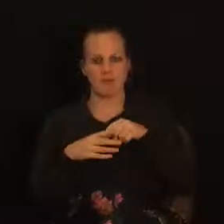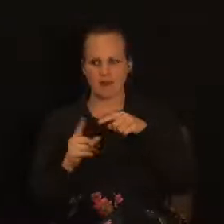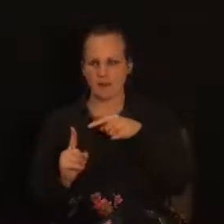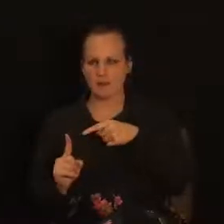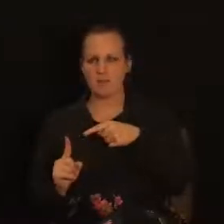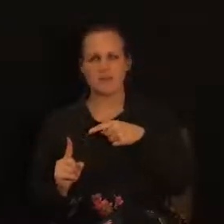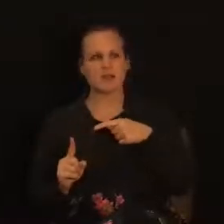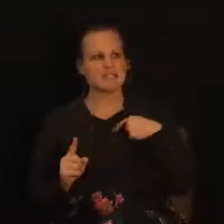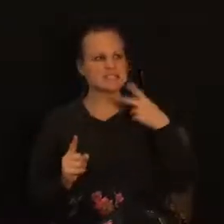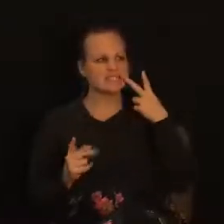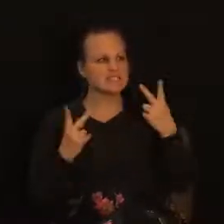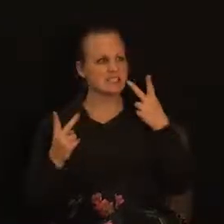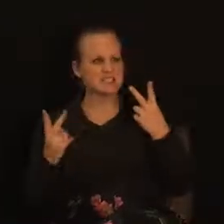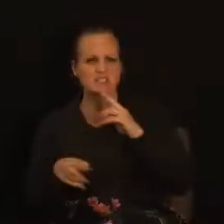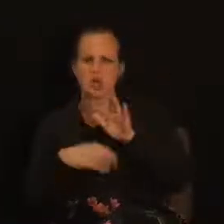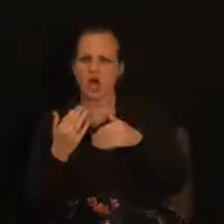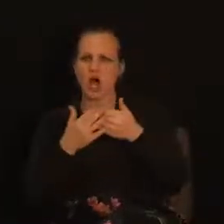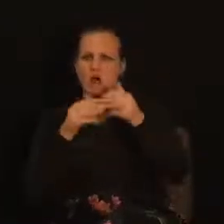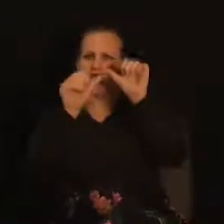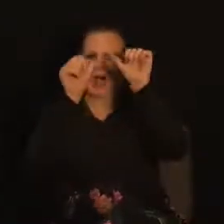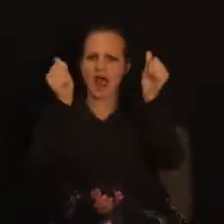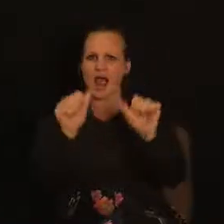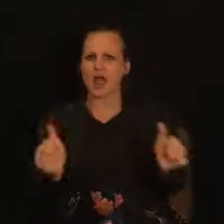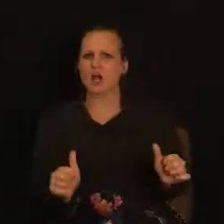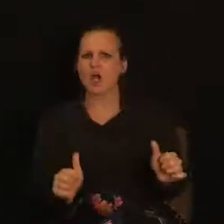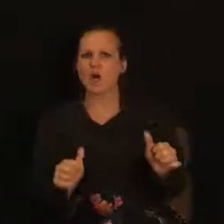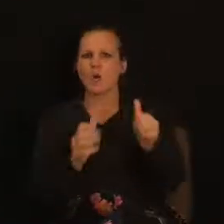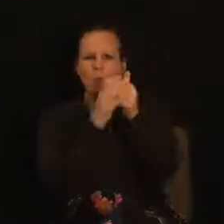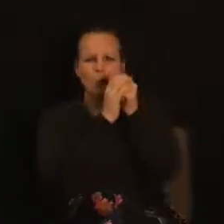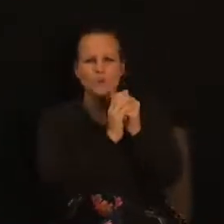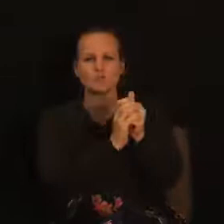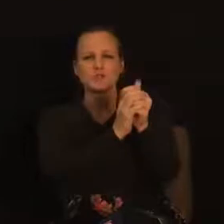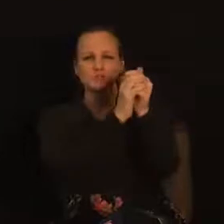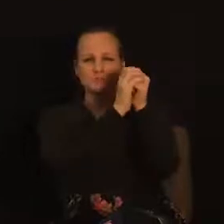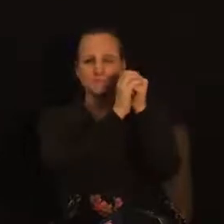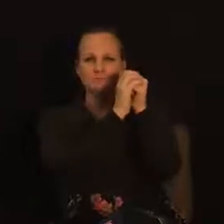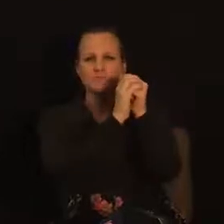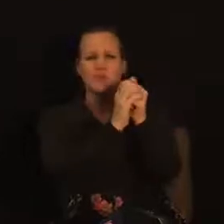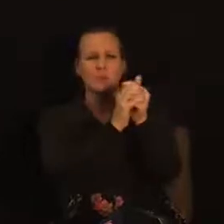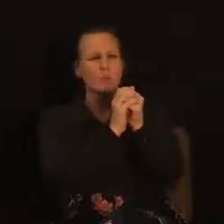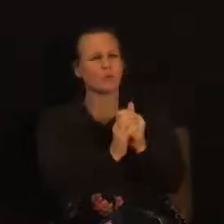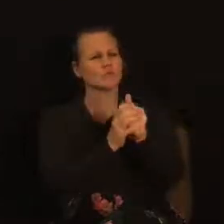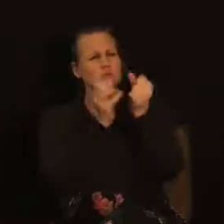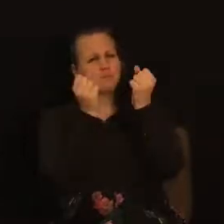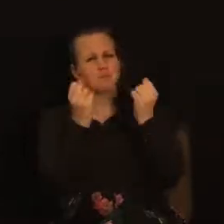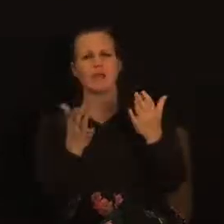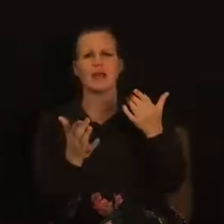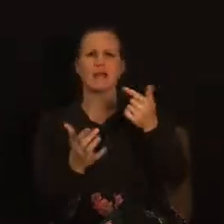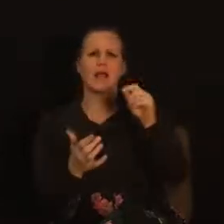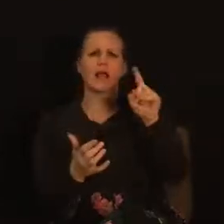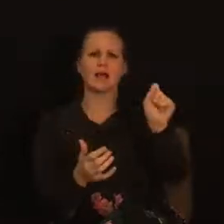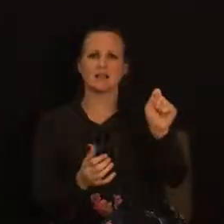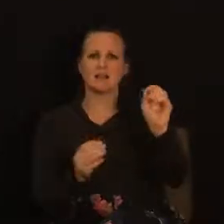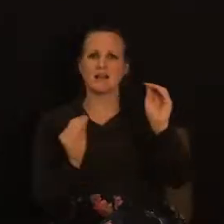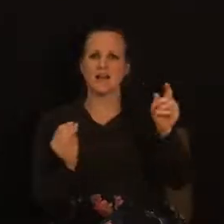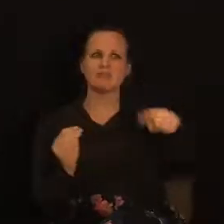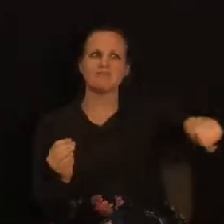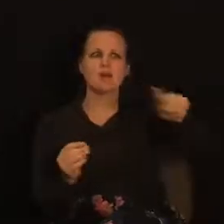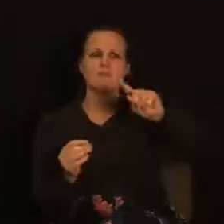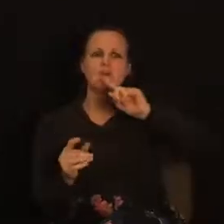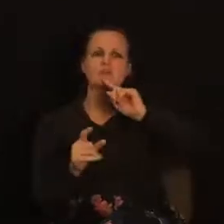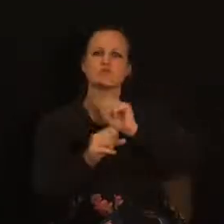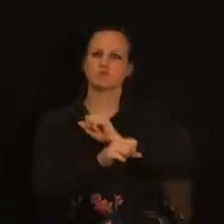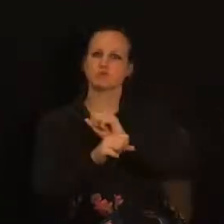that's happening. This is Athens, and they are worshiping many gods, and none of them are the true God, right? And so what